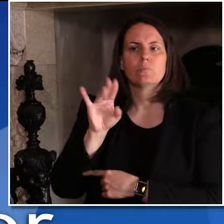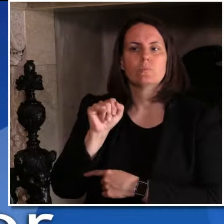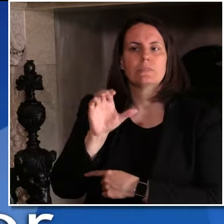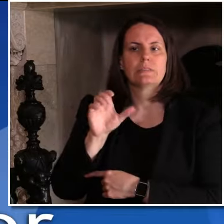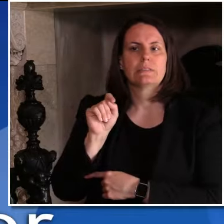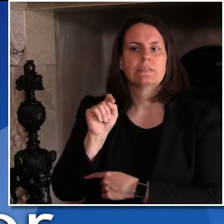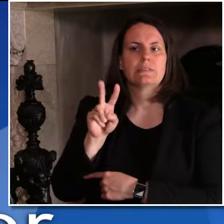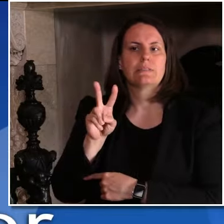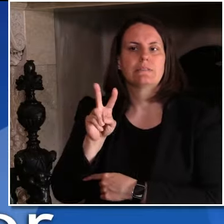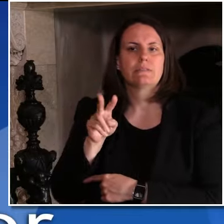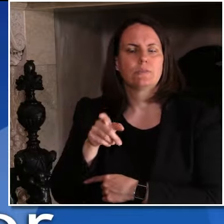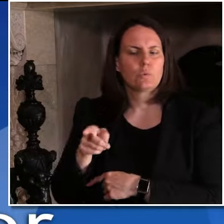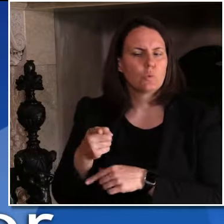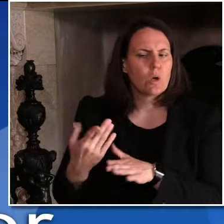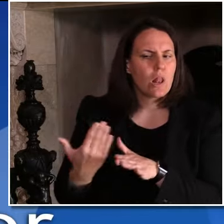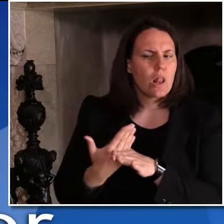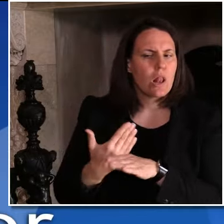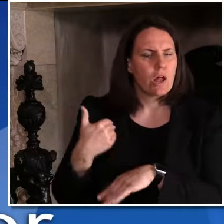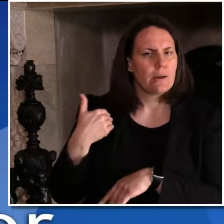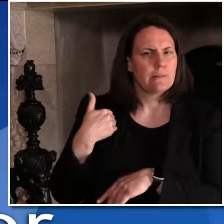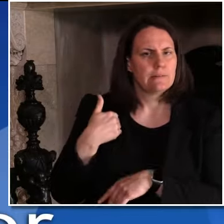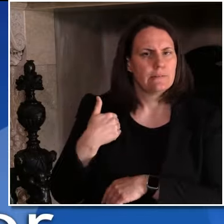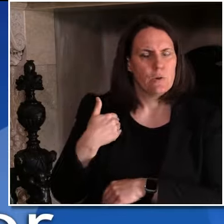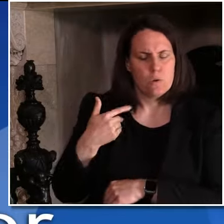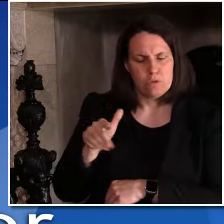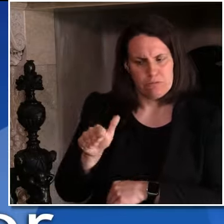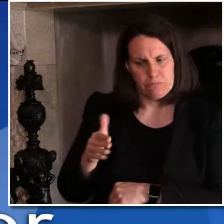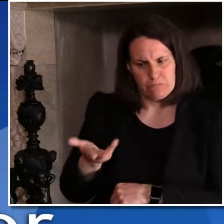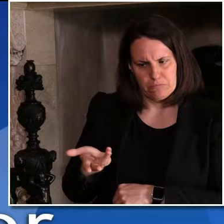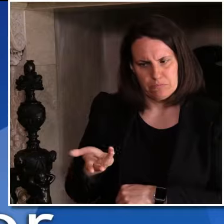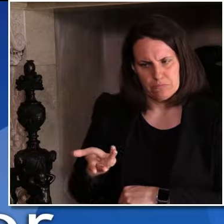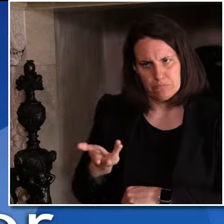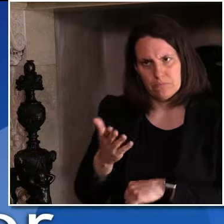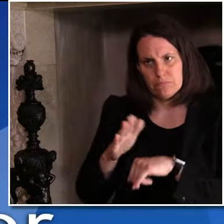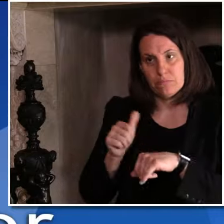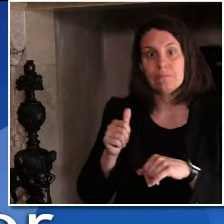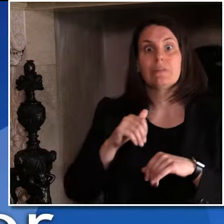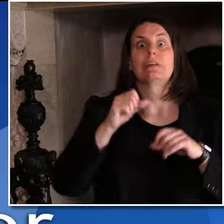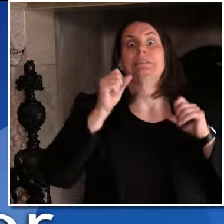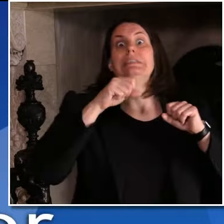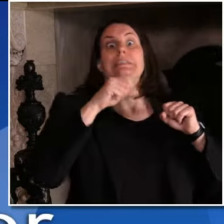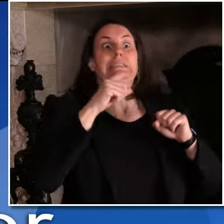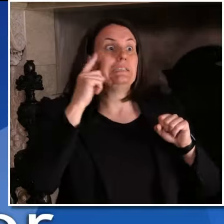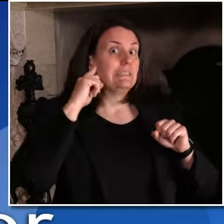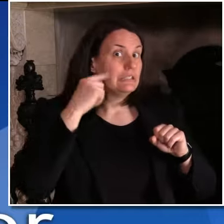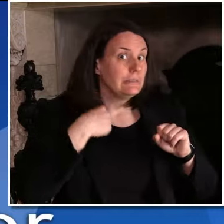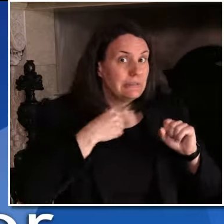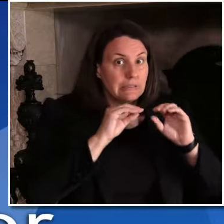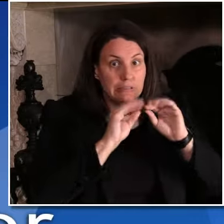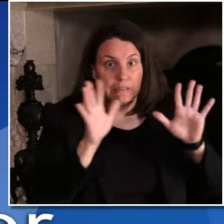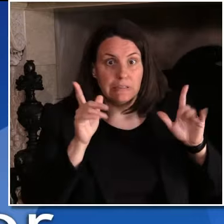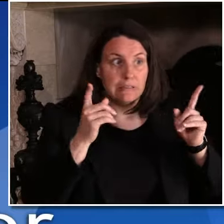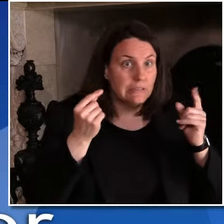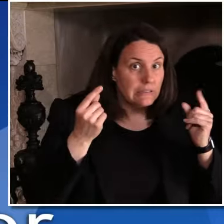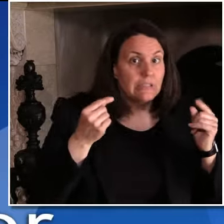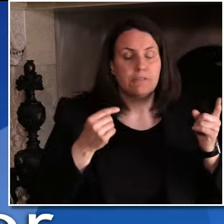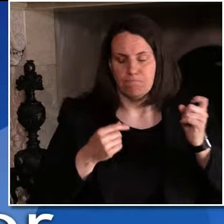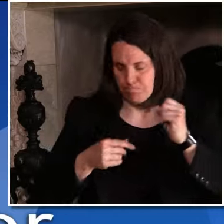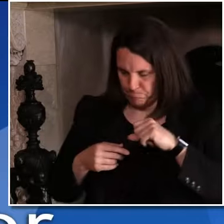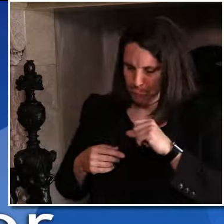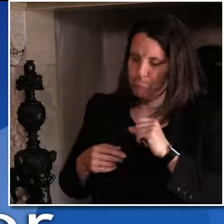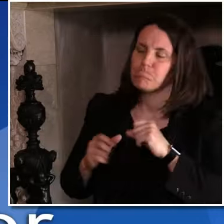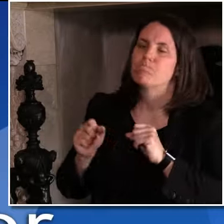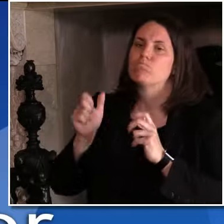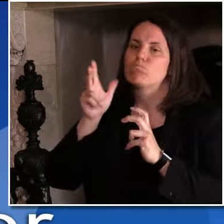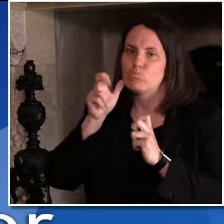And a reminder, *6 to unmute your phones. WISC? Yes, can you guys hear me? Yep. Go ahead, please. Hi, sorry about that. I